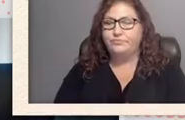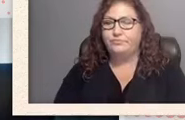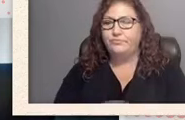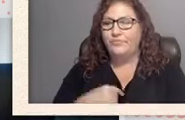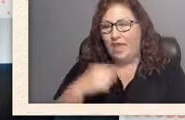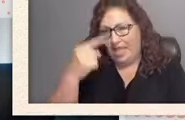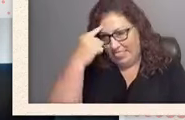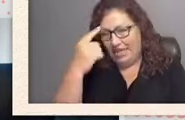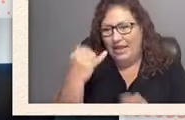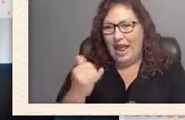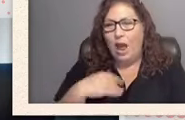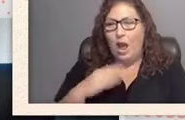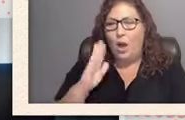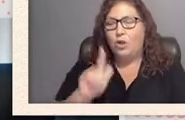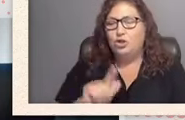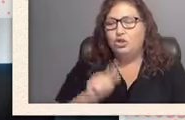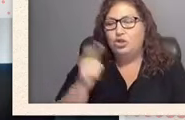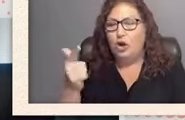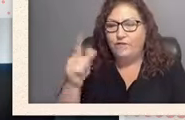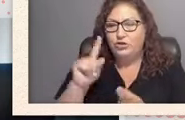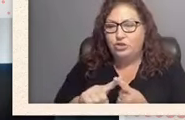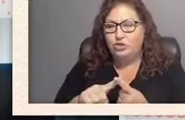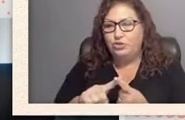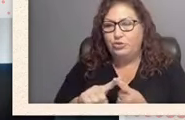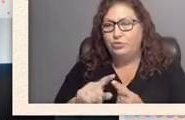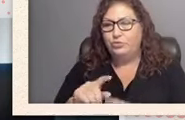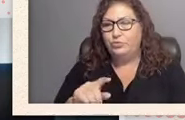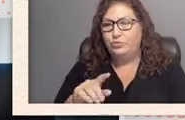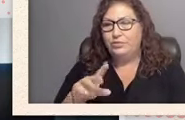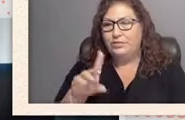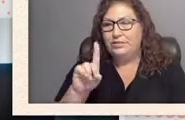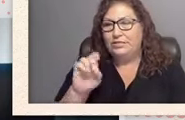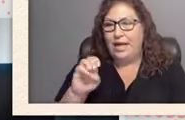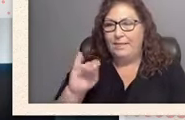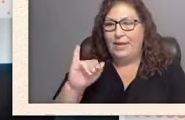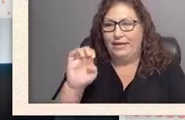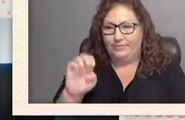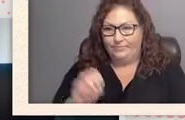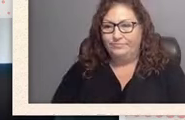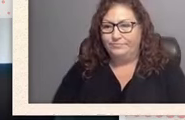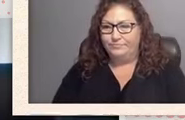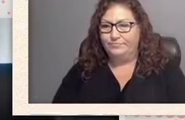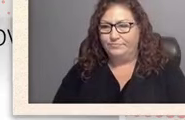to turn it over to Debbie.